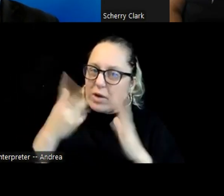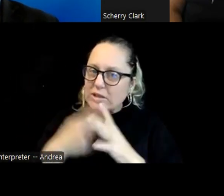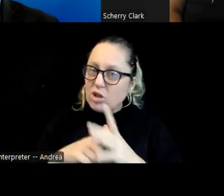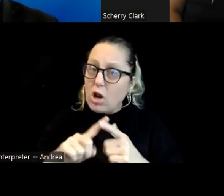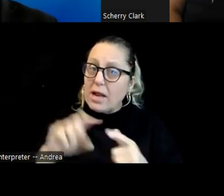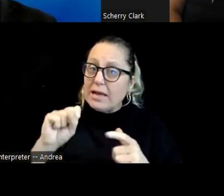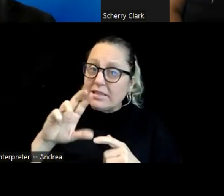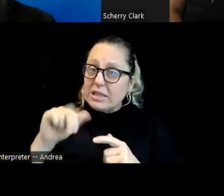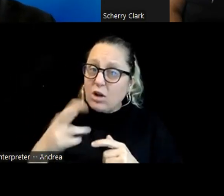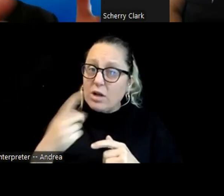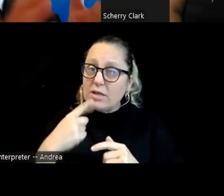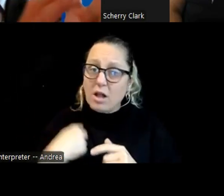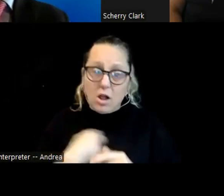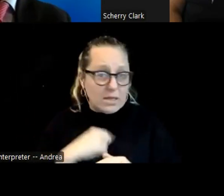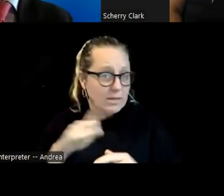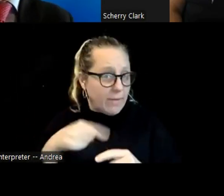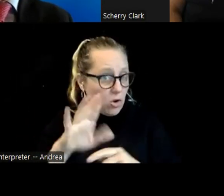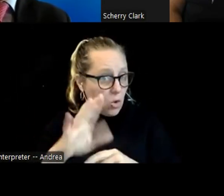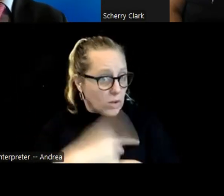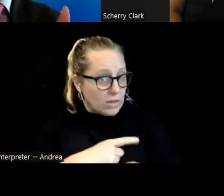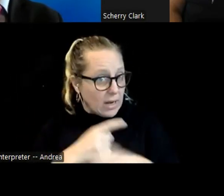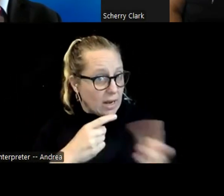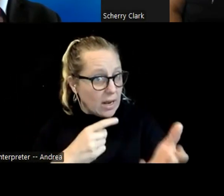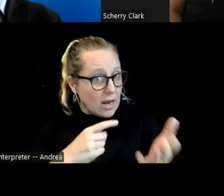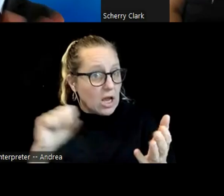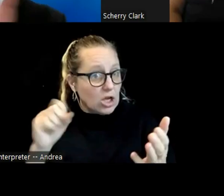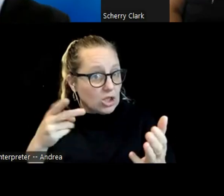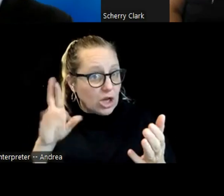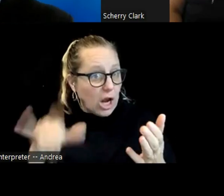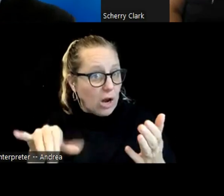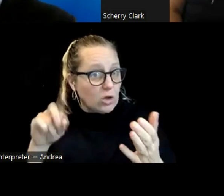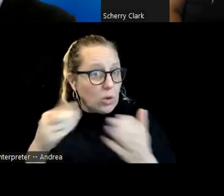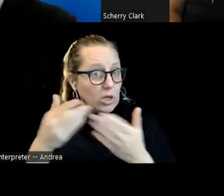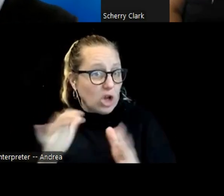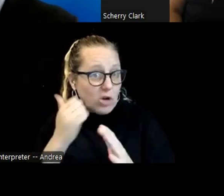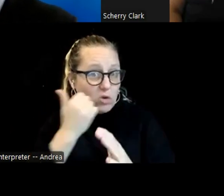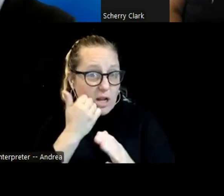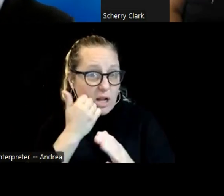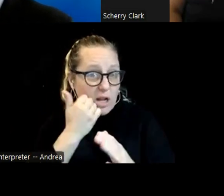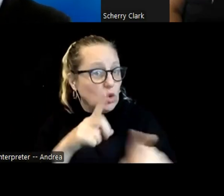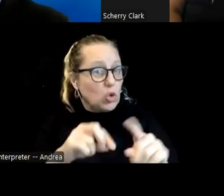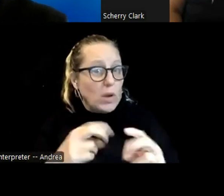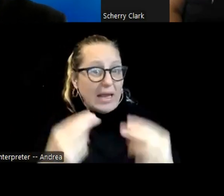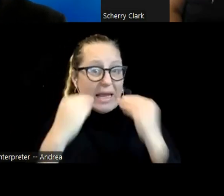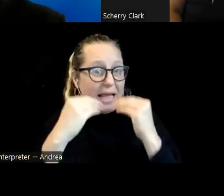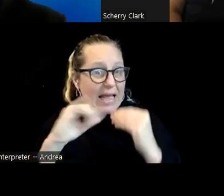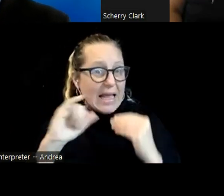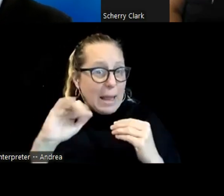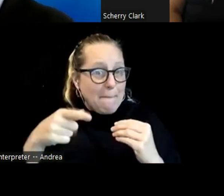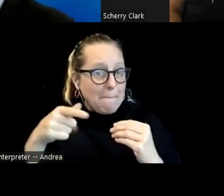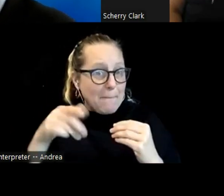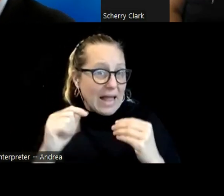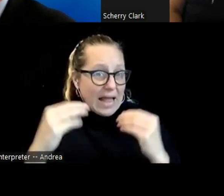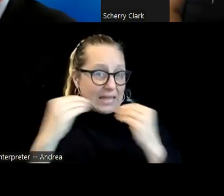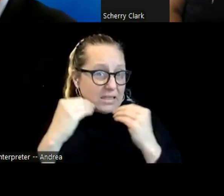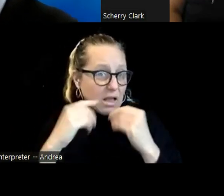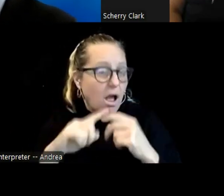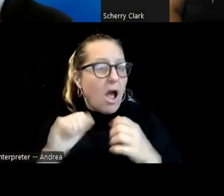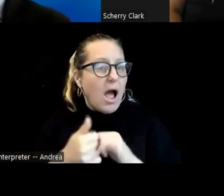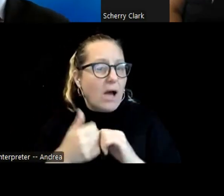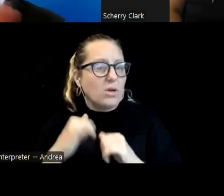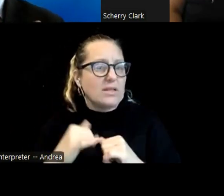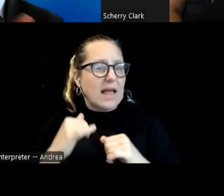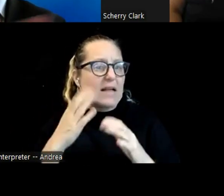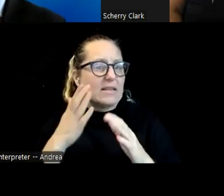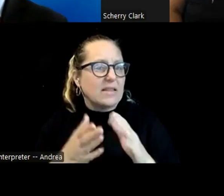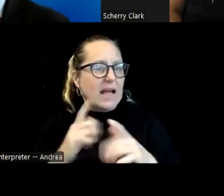us about your day. Scherry is doing general dentistry. You're doing implants. So how does that differ? How does the implant side